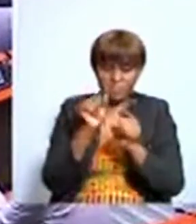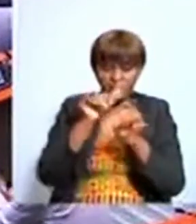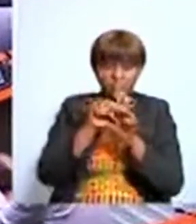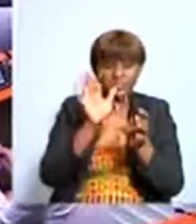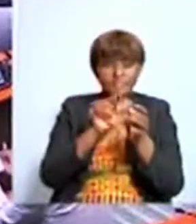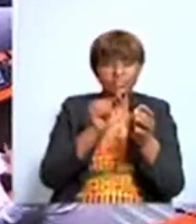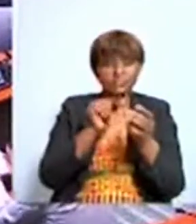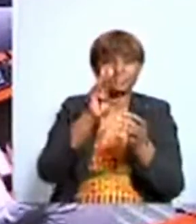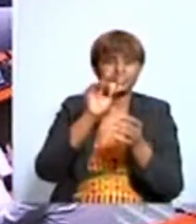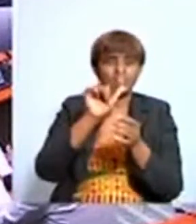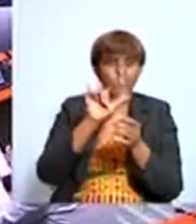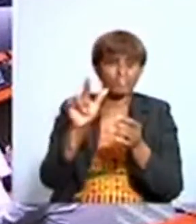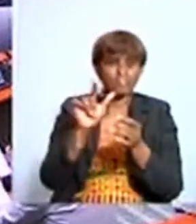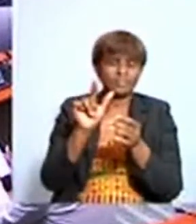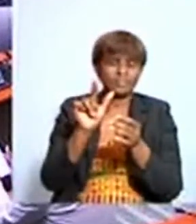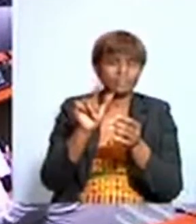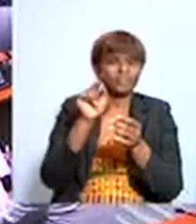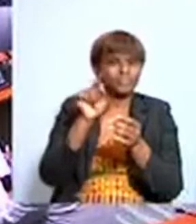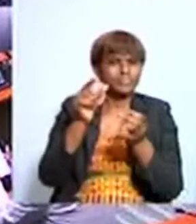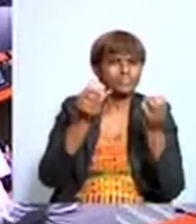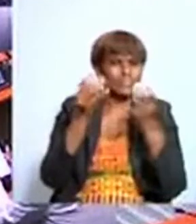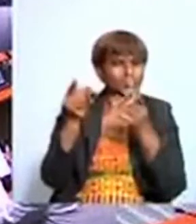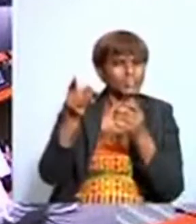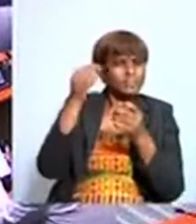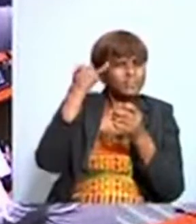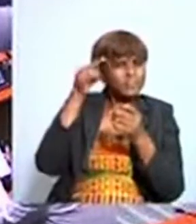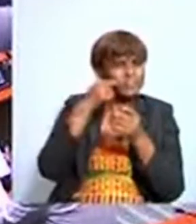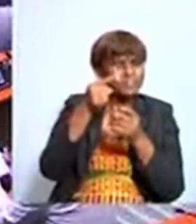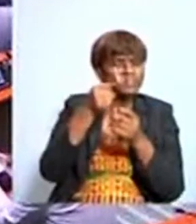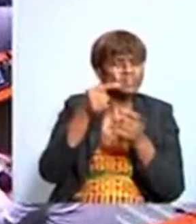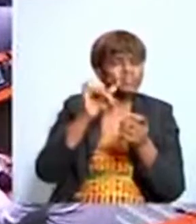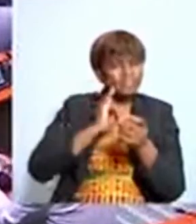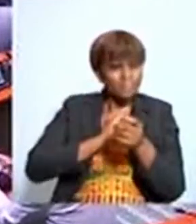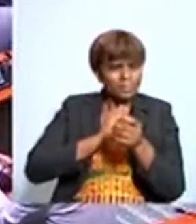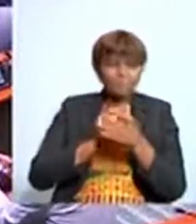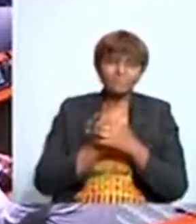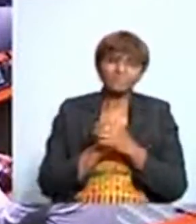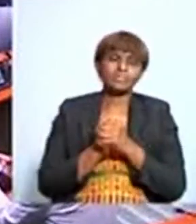part of the bill. As many of that opinion say aye.